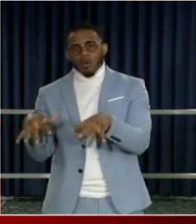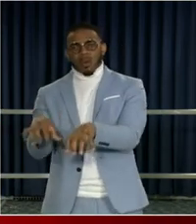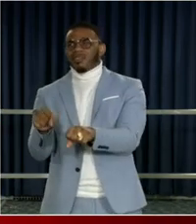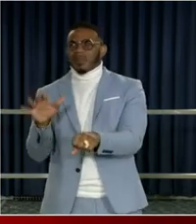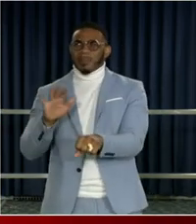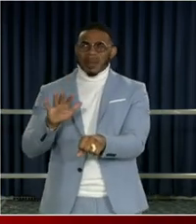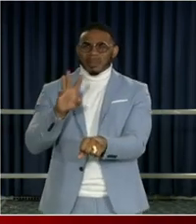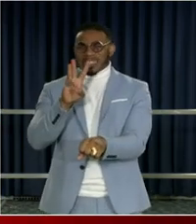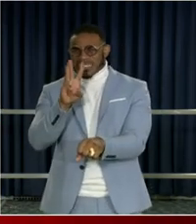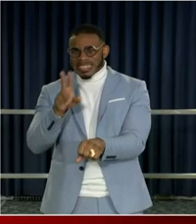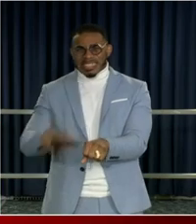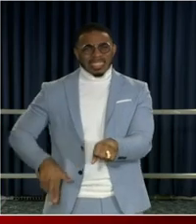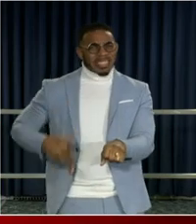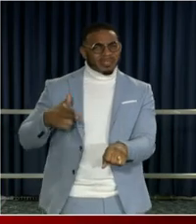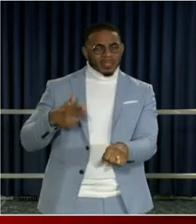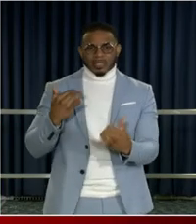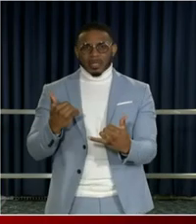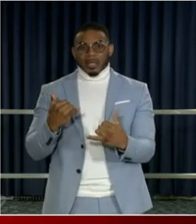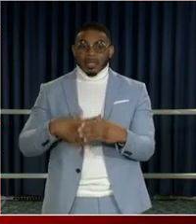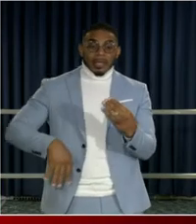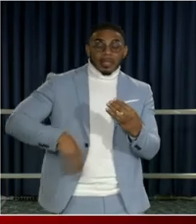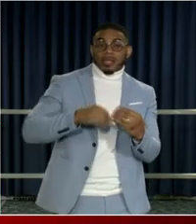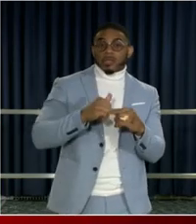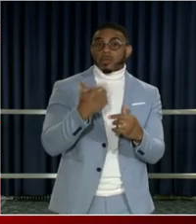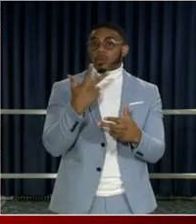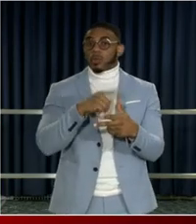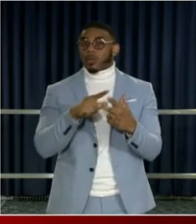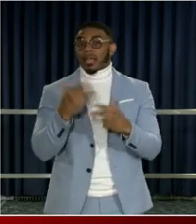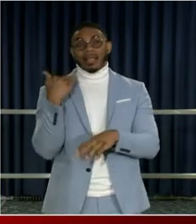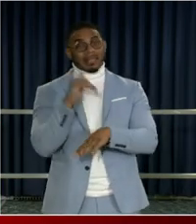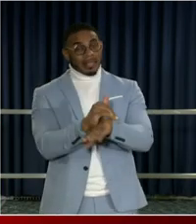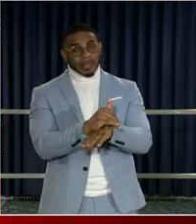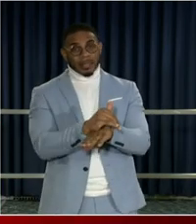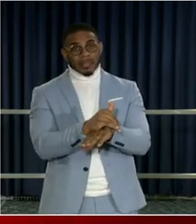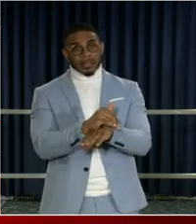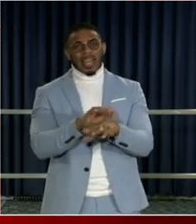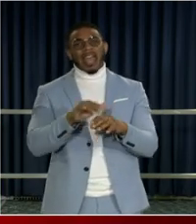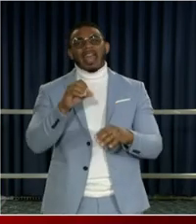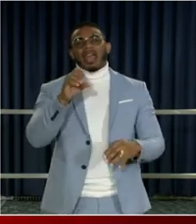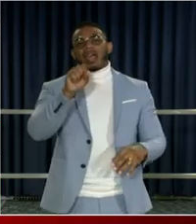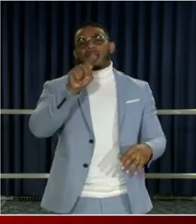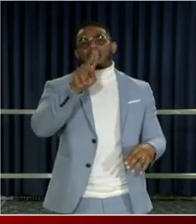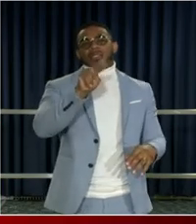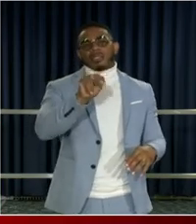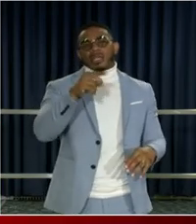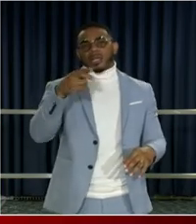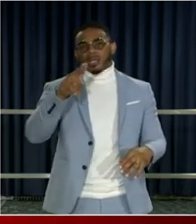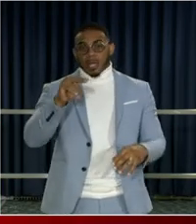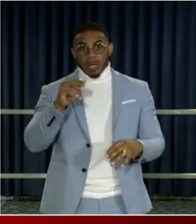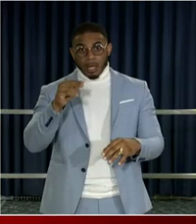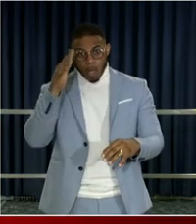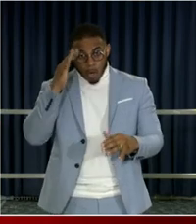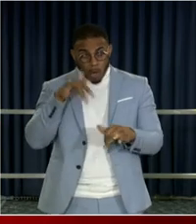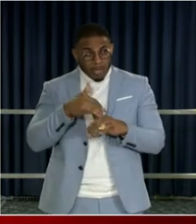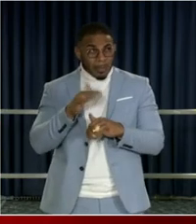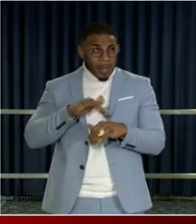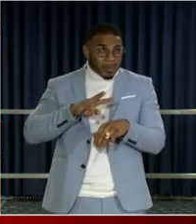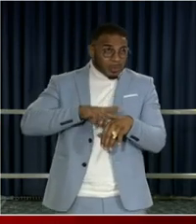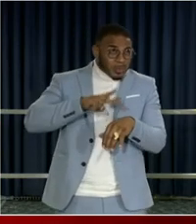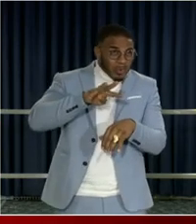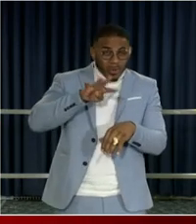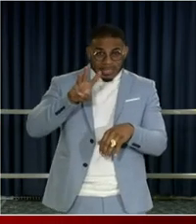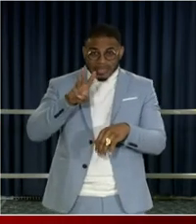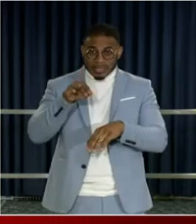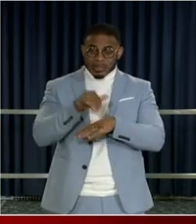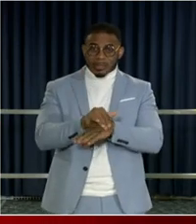at least 6 firearms today, in addition to the 3 last night and a stun gun. As you are aware, earlier today, approximately